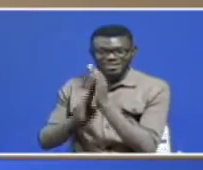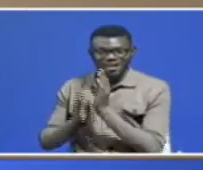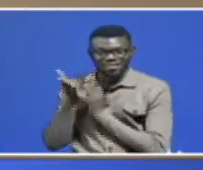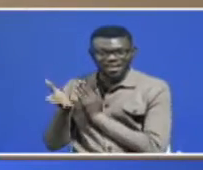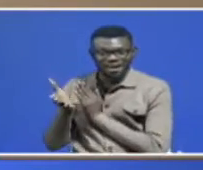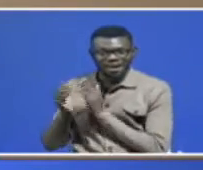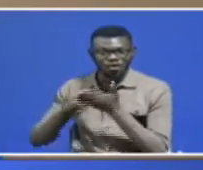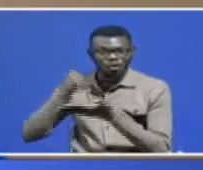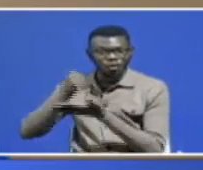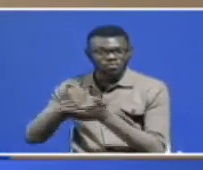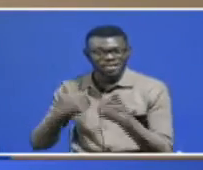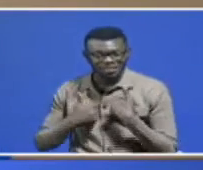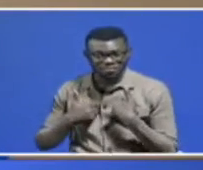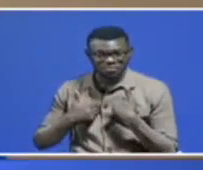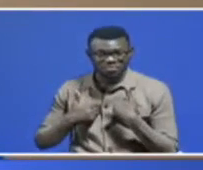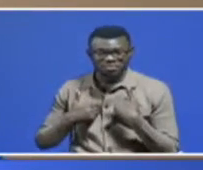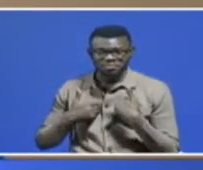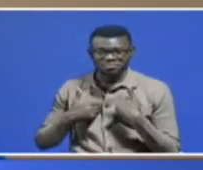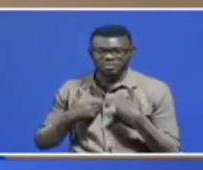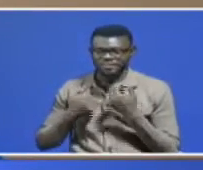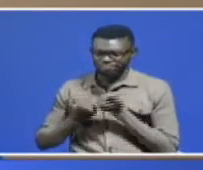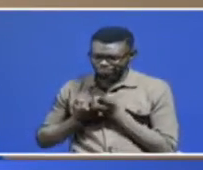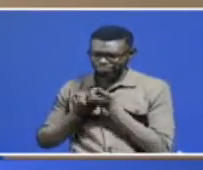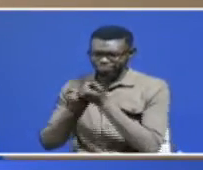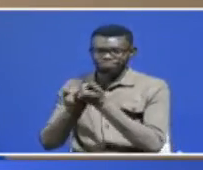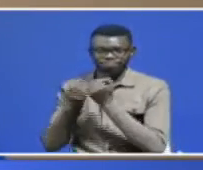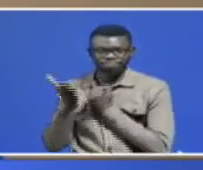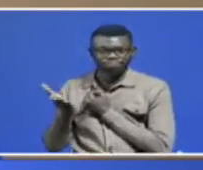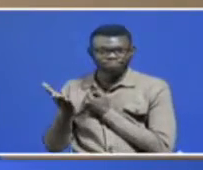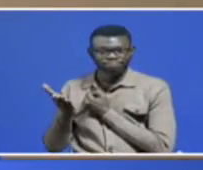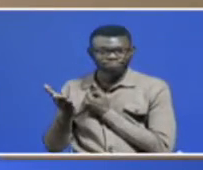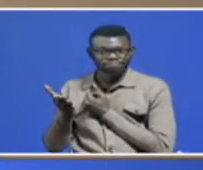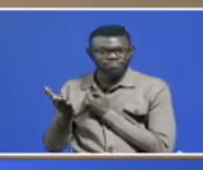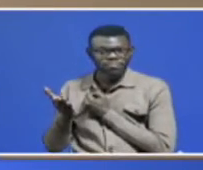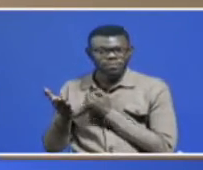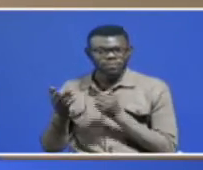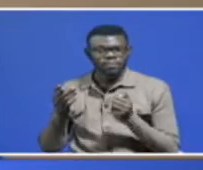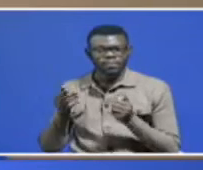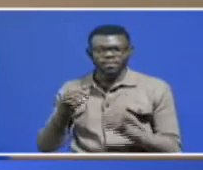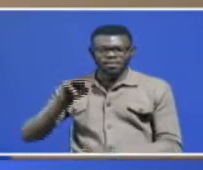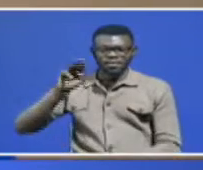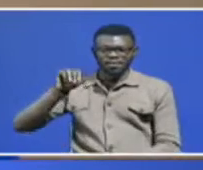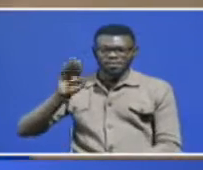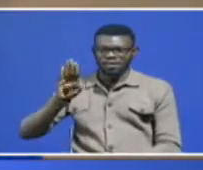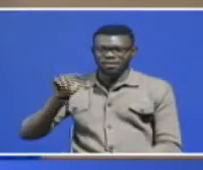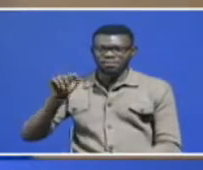have an office. It will be facilitated. Something actually that Mbadi